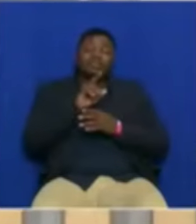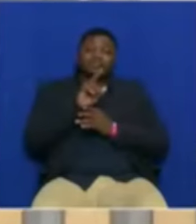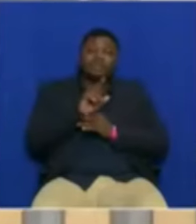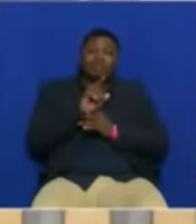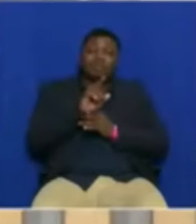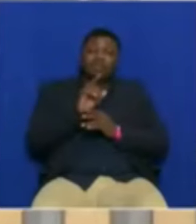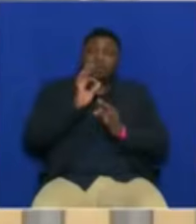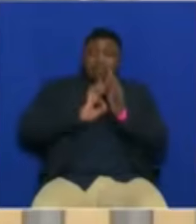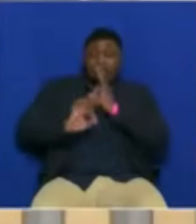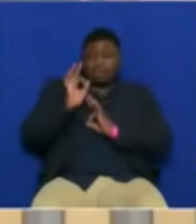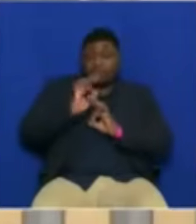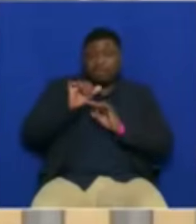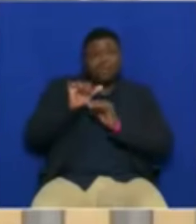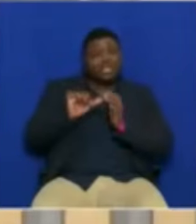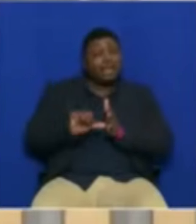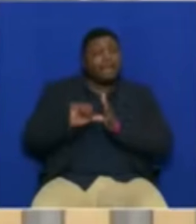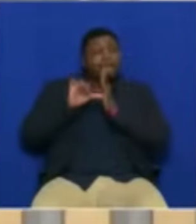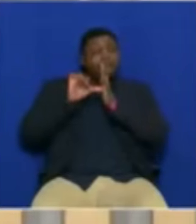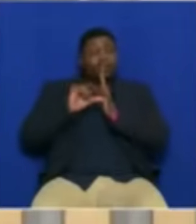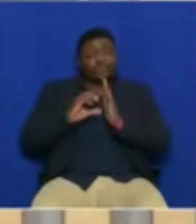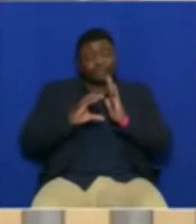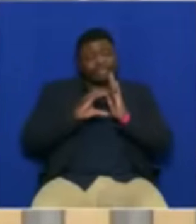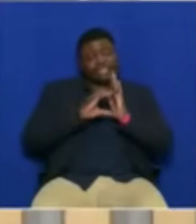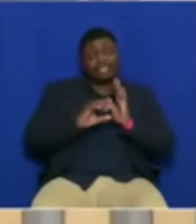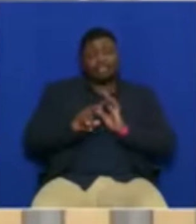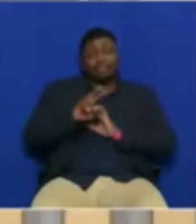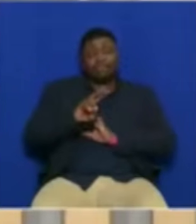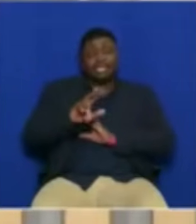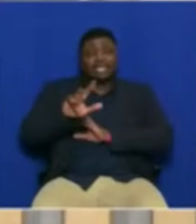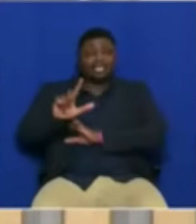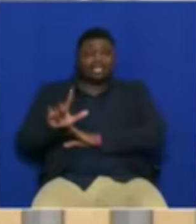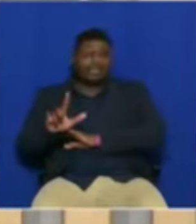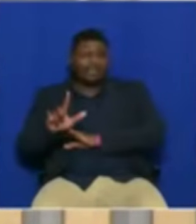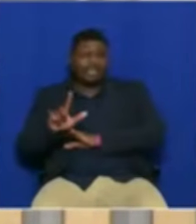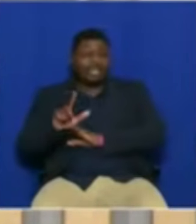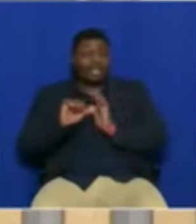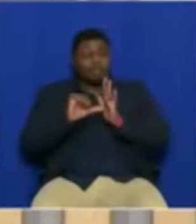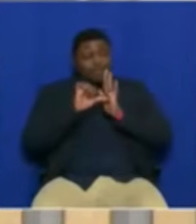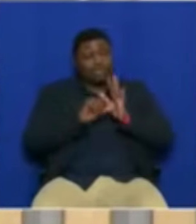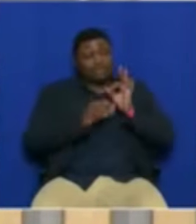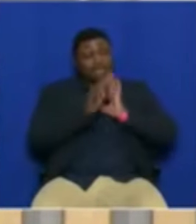the Section 27, yes. But at that time,